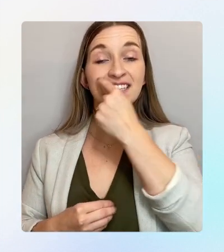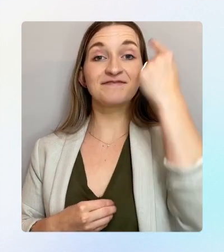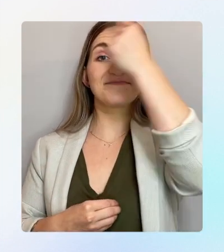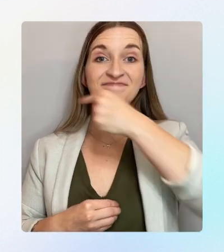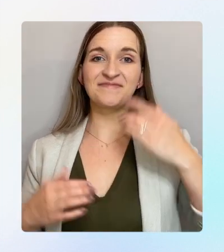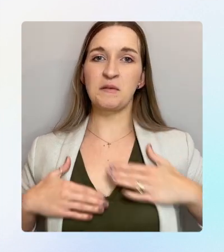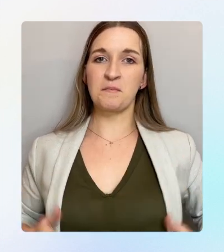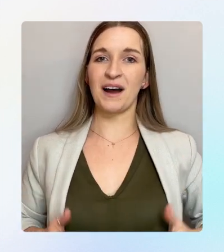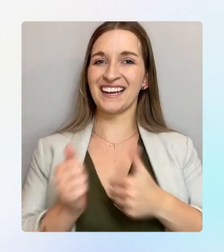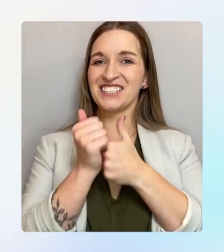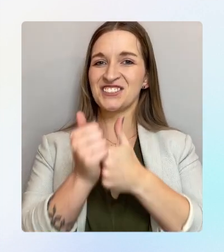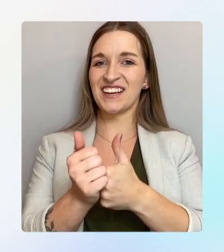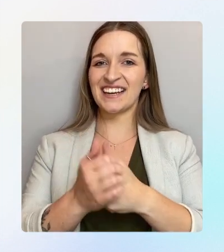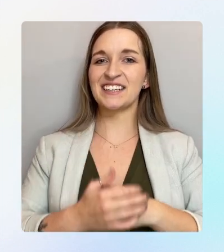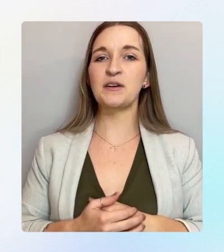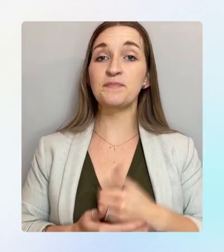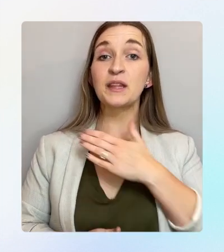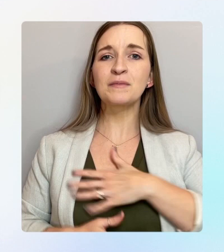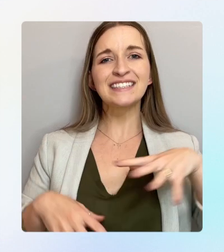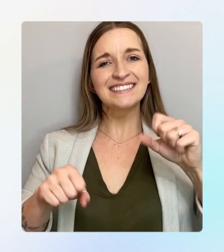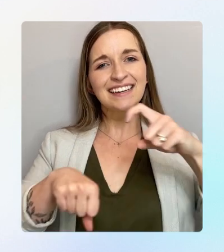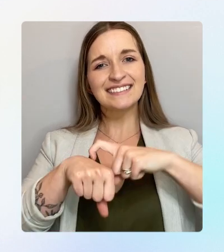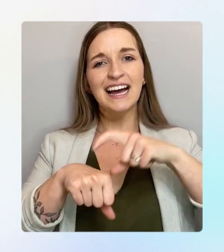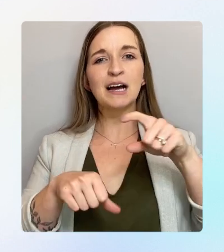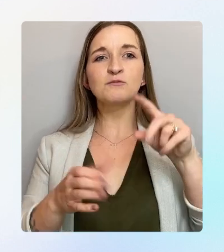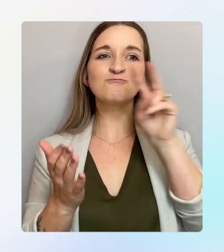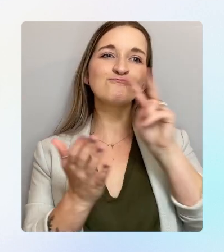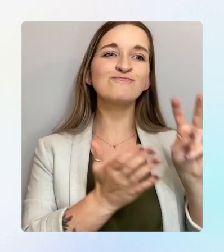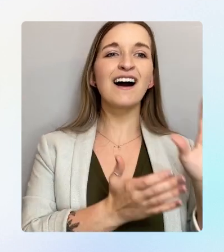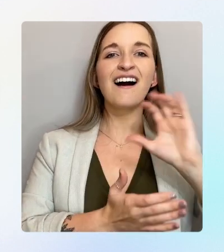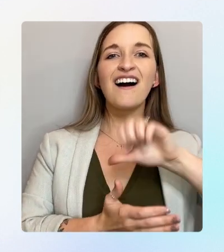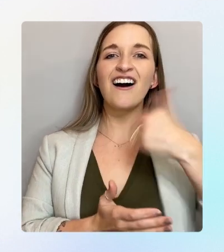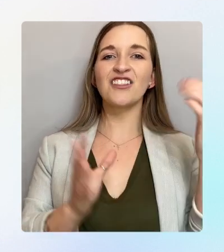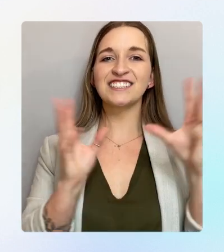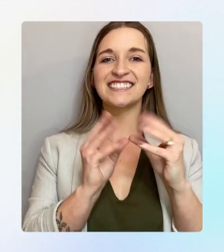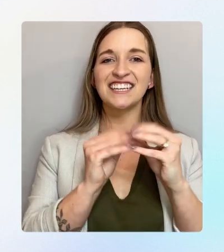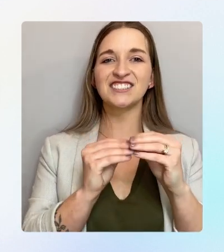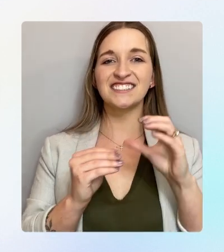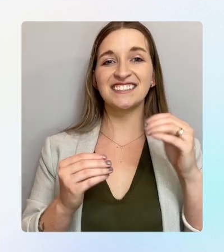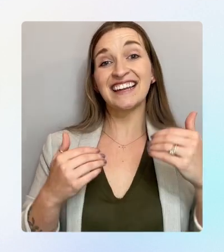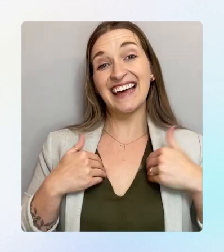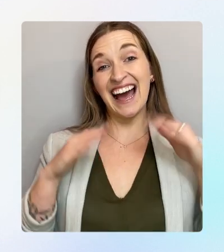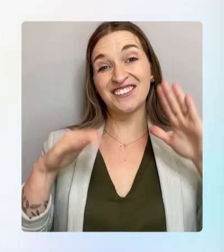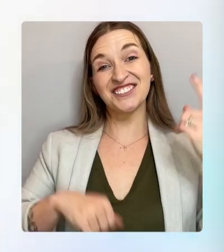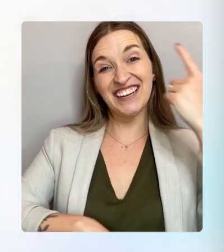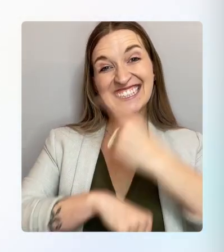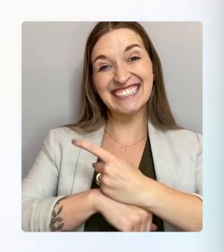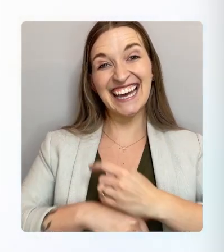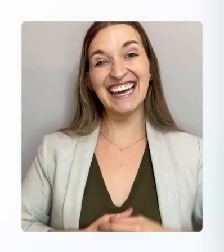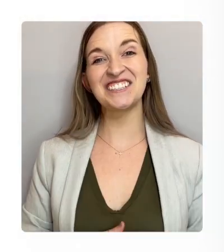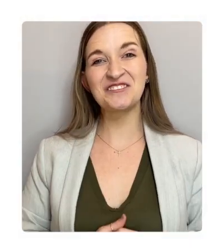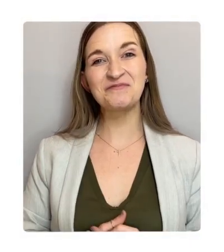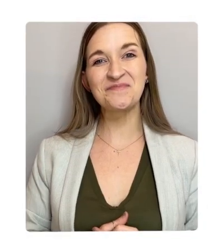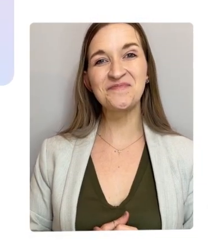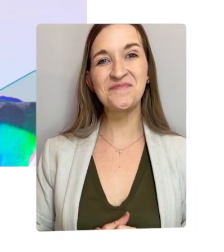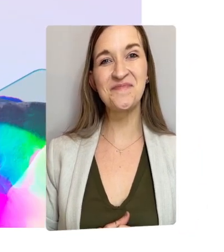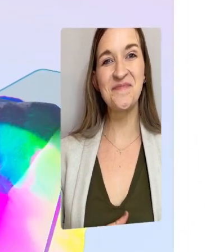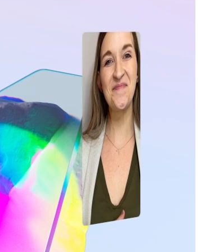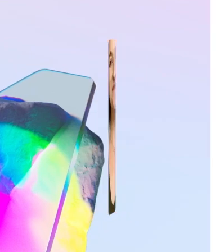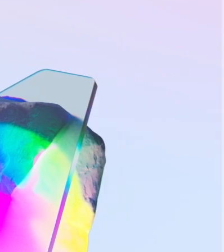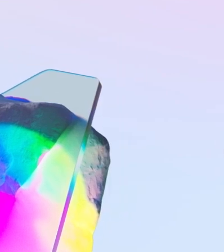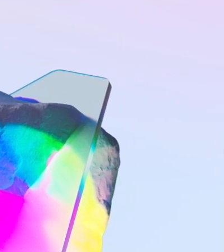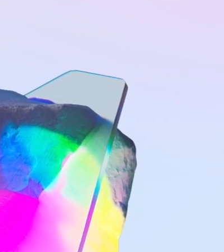face tracking, and body tracking. Please take some time to review some of the other sessions and have a great day.